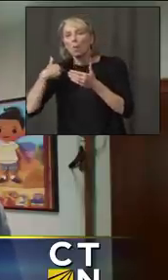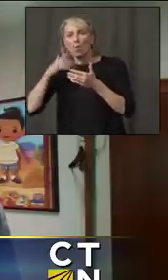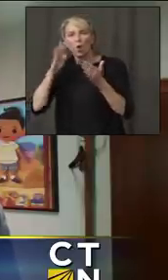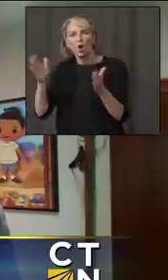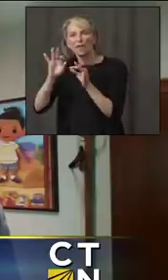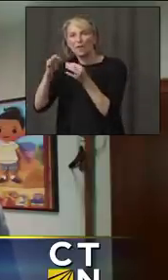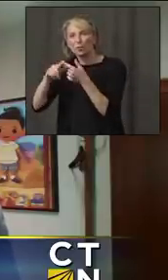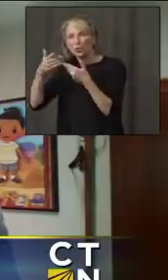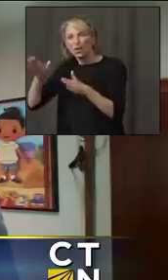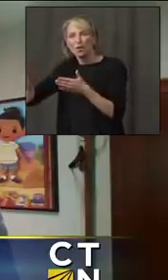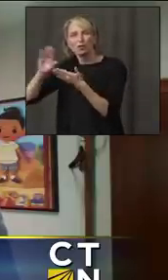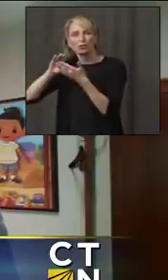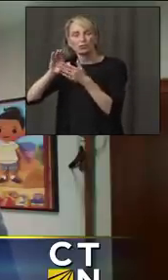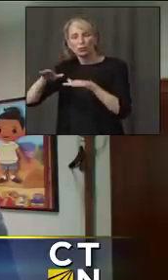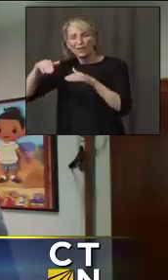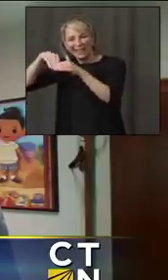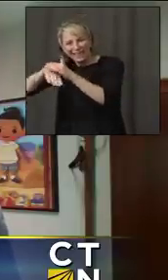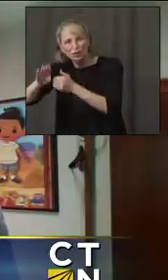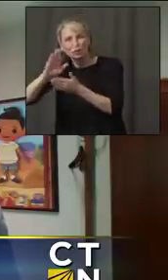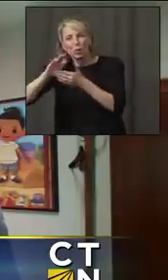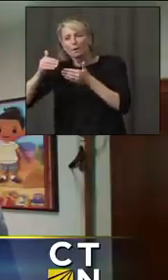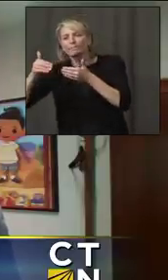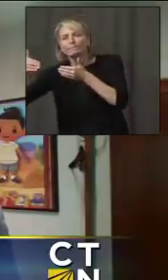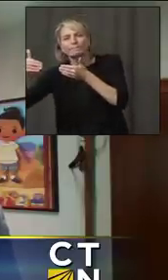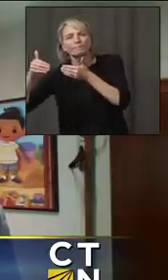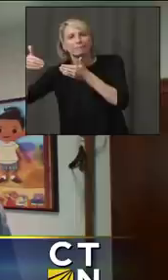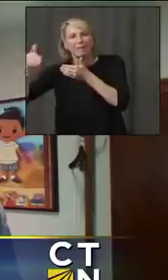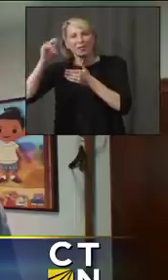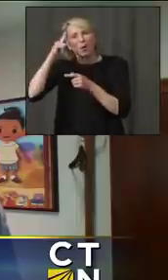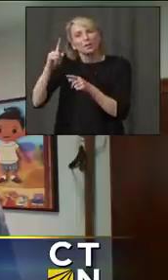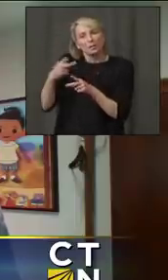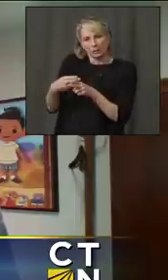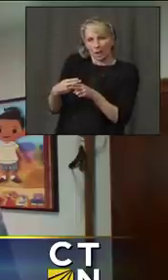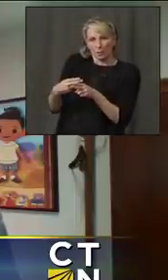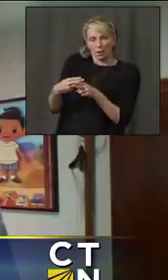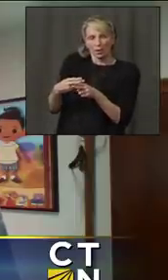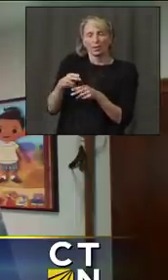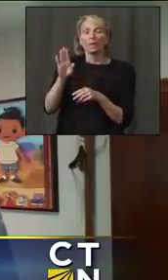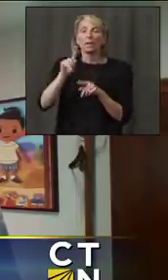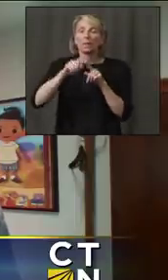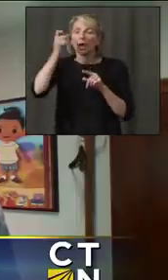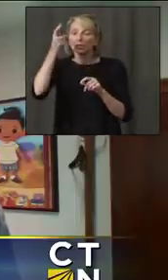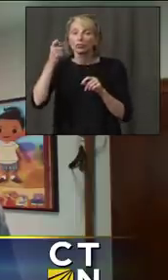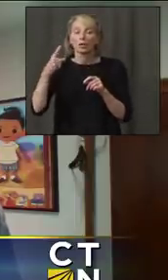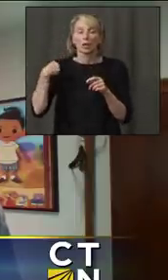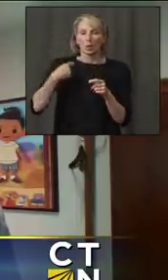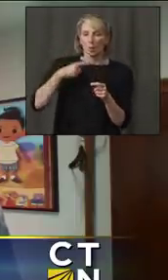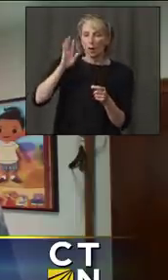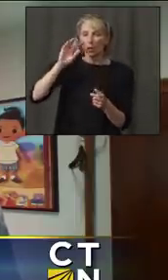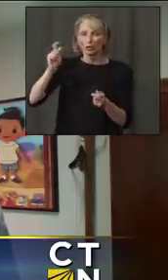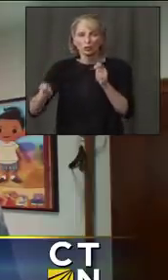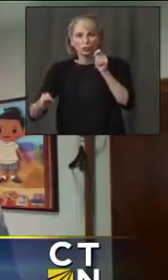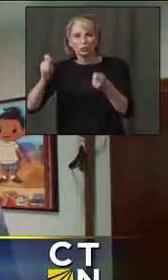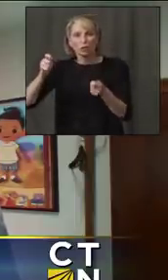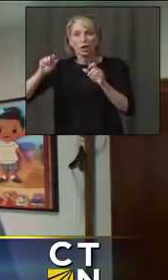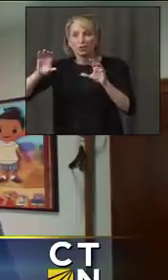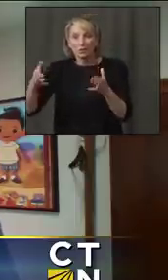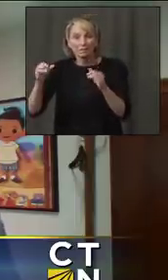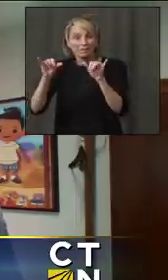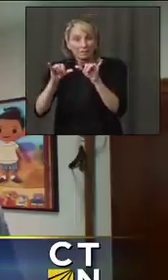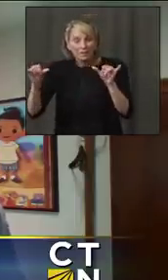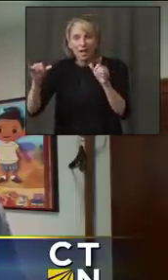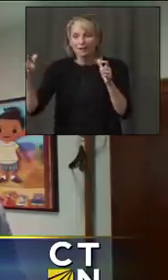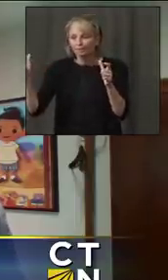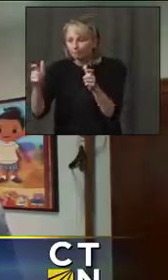important to note, though, with this question, Christine, that, as we adjust class sizes and as we try to balance the planning of